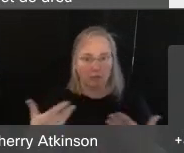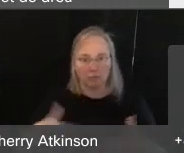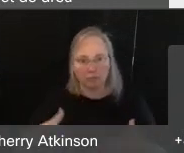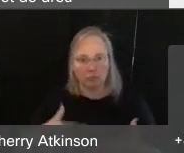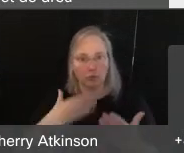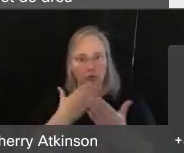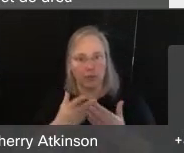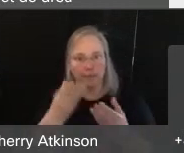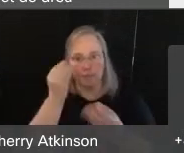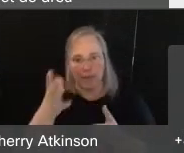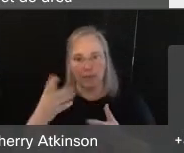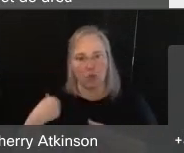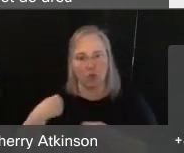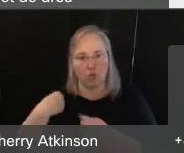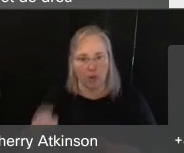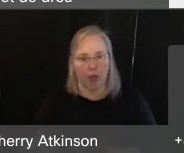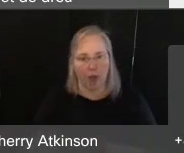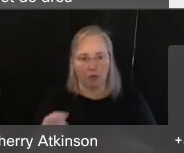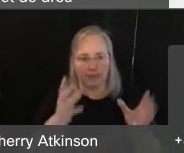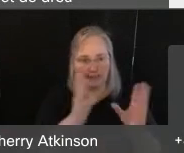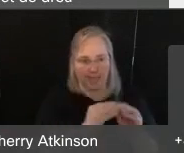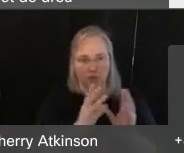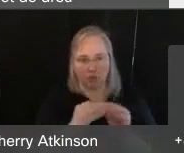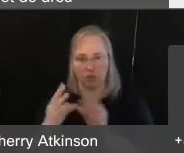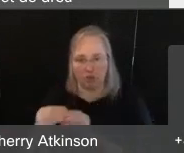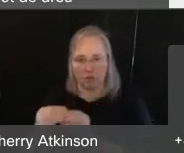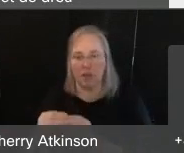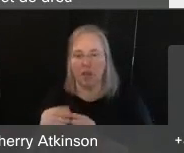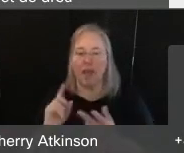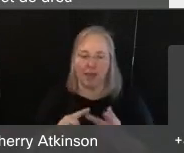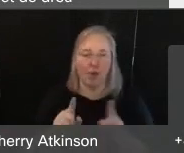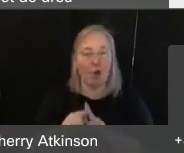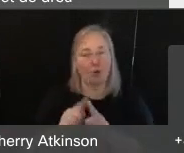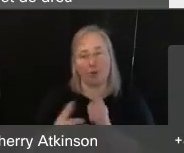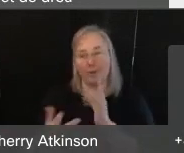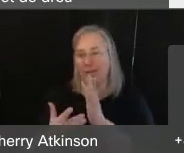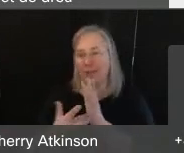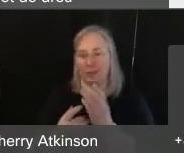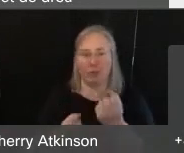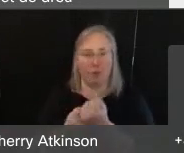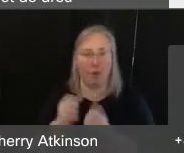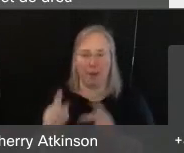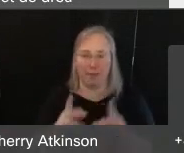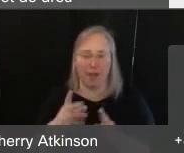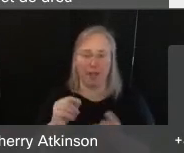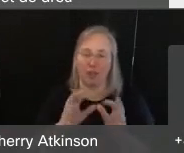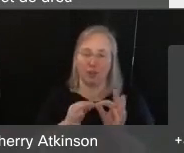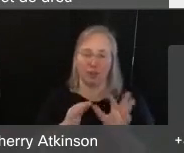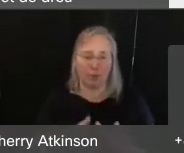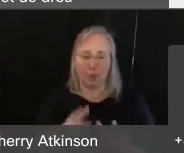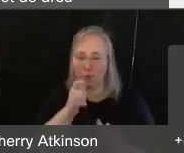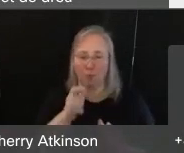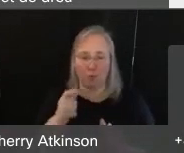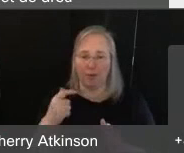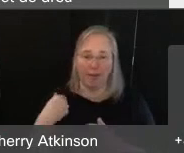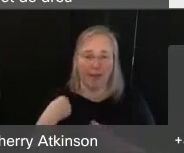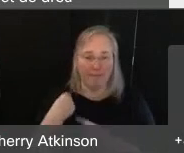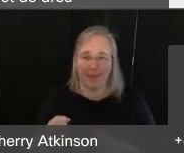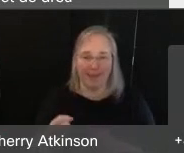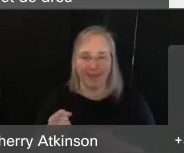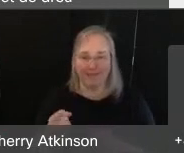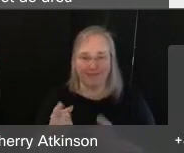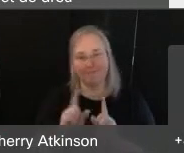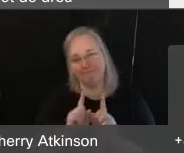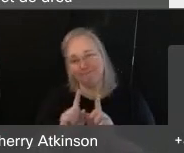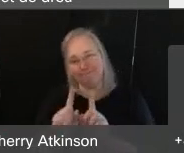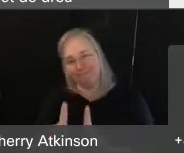throughout the sessions there, and also our technical support people as well as the interpreter who have been kind of accompany us